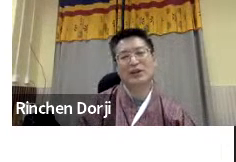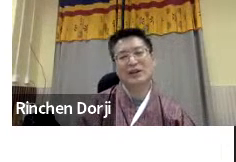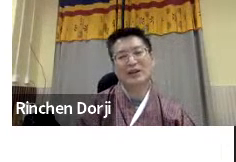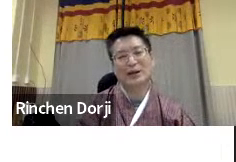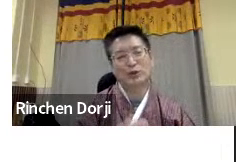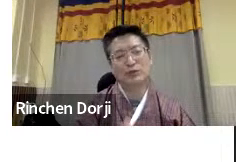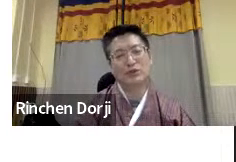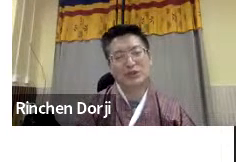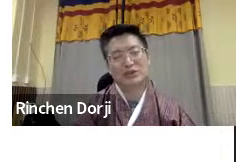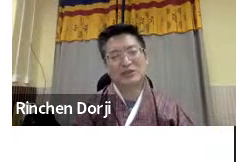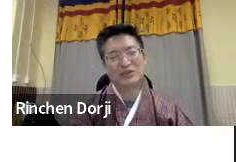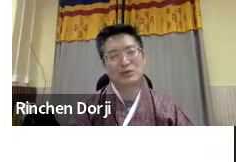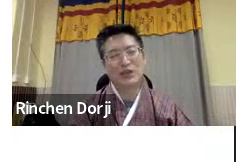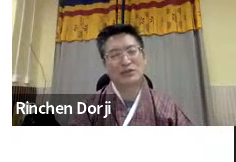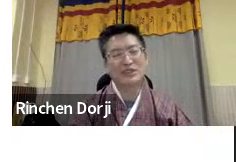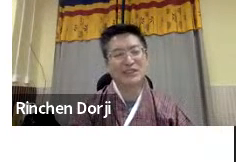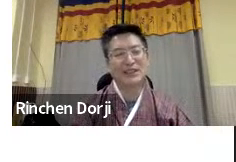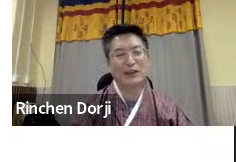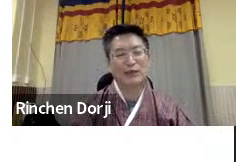also. Out of